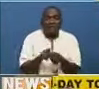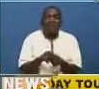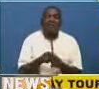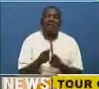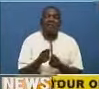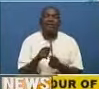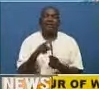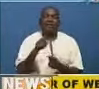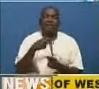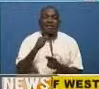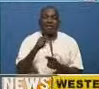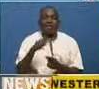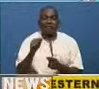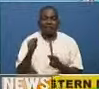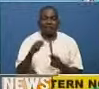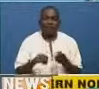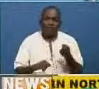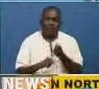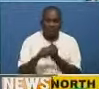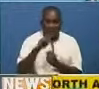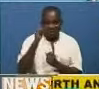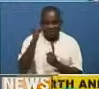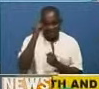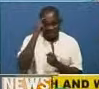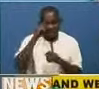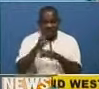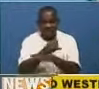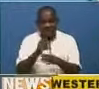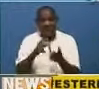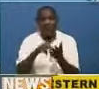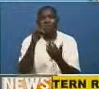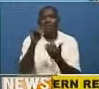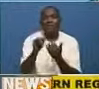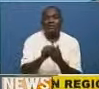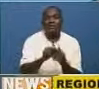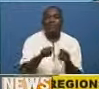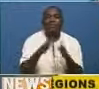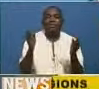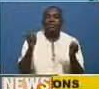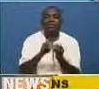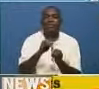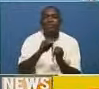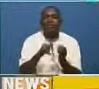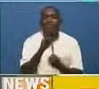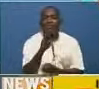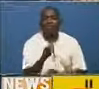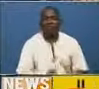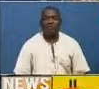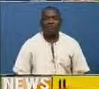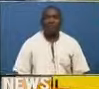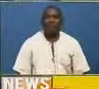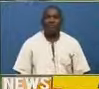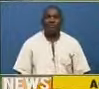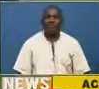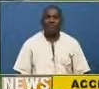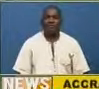Shama, are expected to complement government's industrialization and job creation agenda.